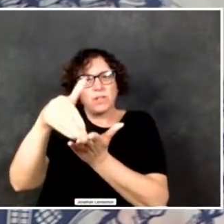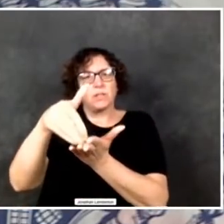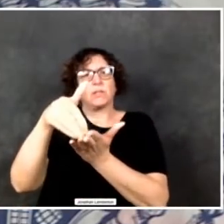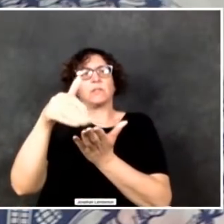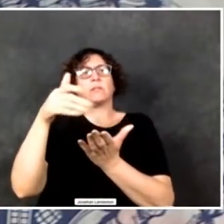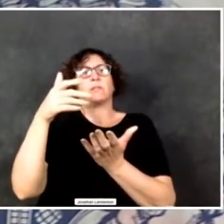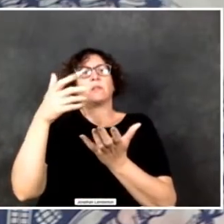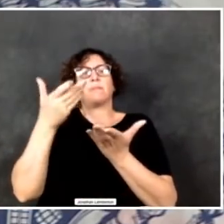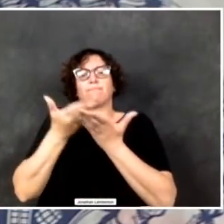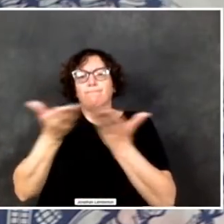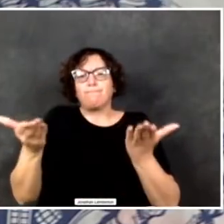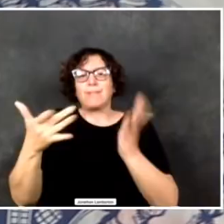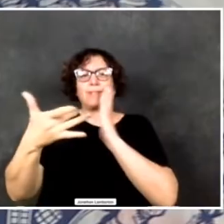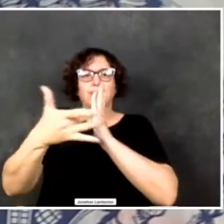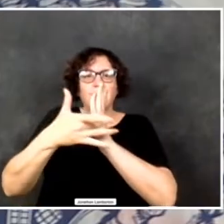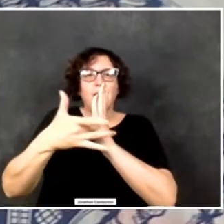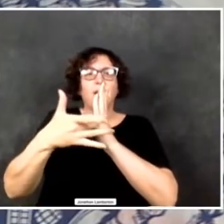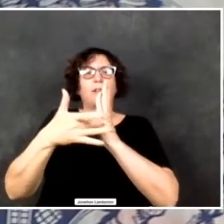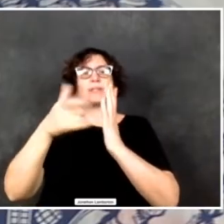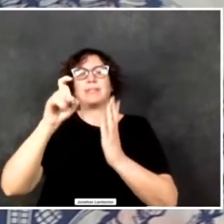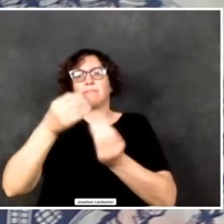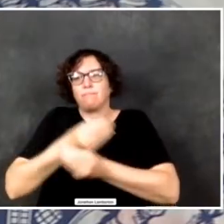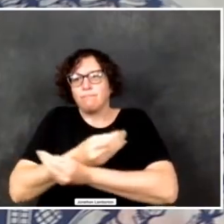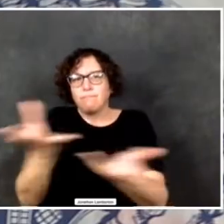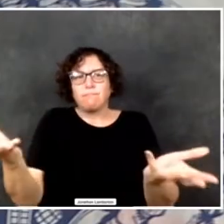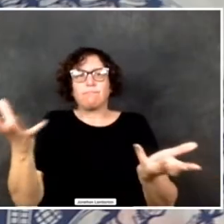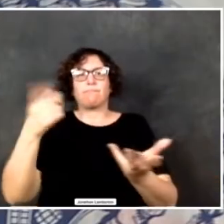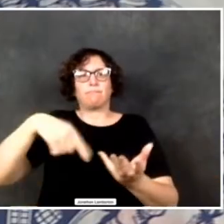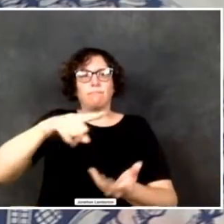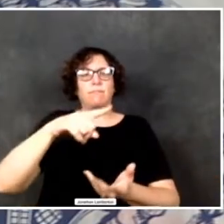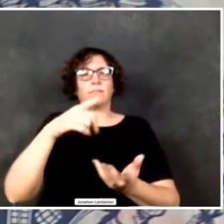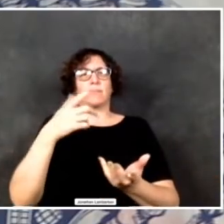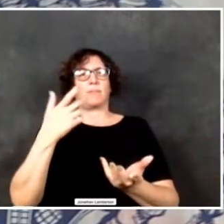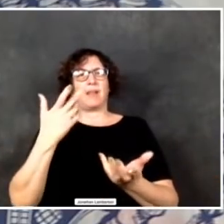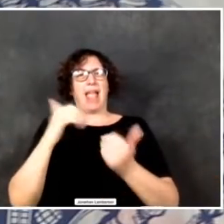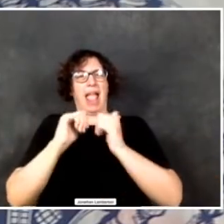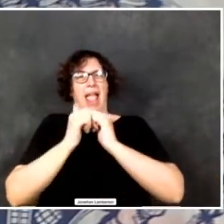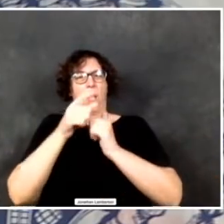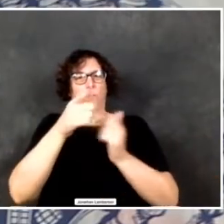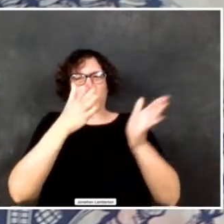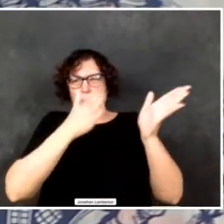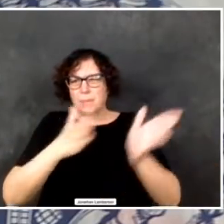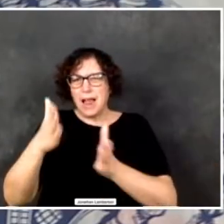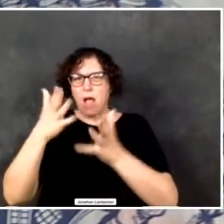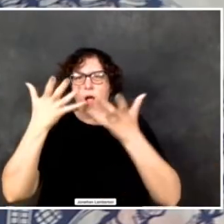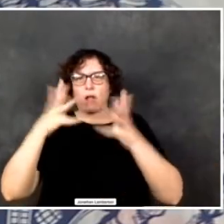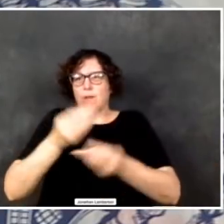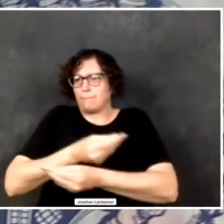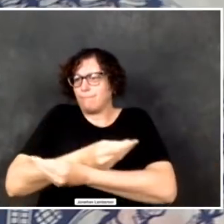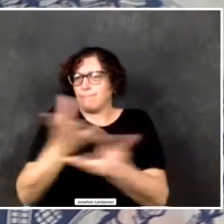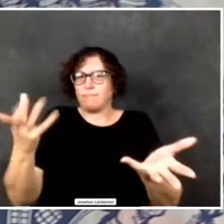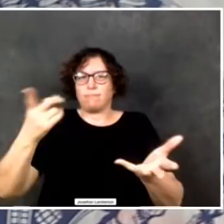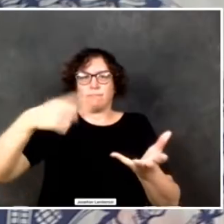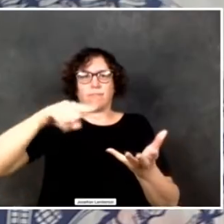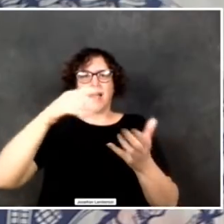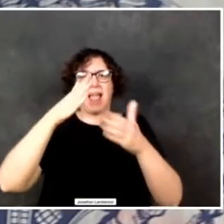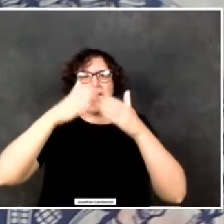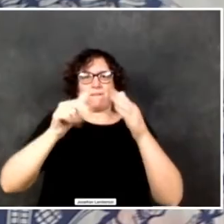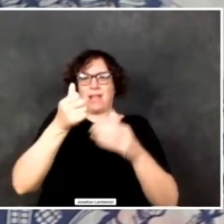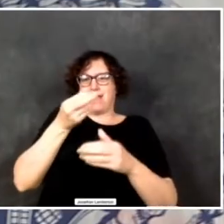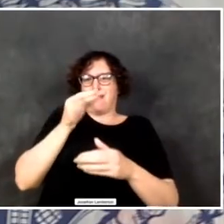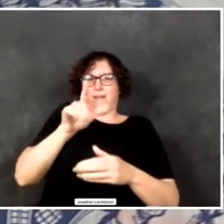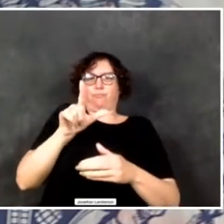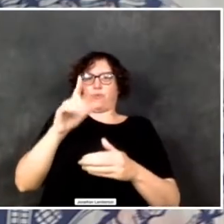And how does the city plan to do that by the end of April, considering the rollout of devices so far? And has